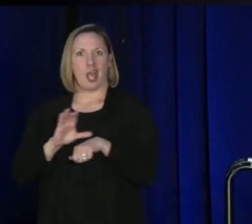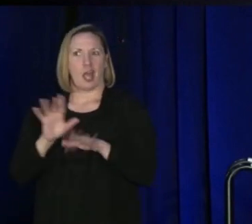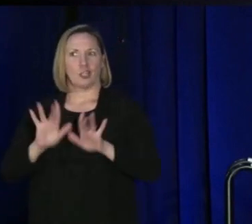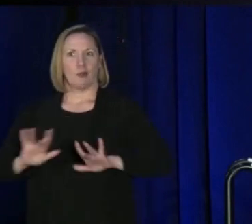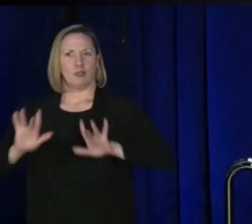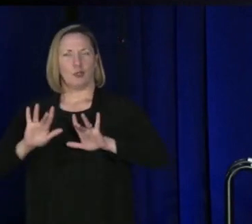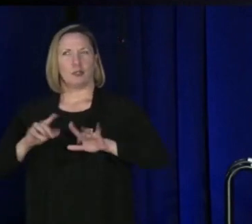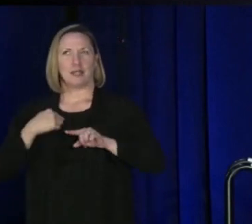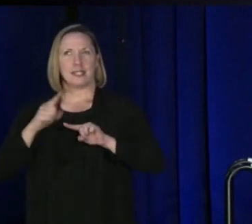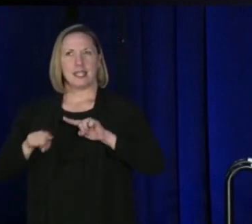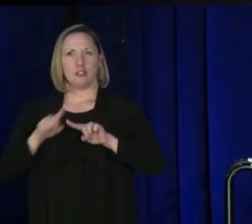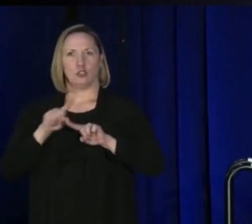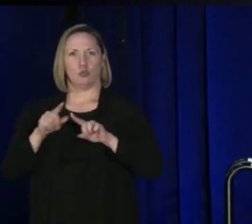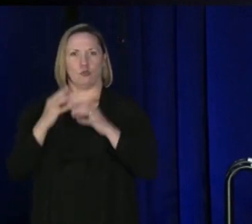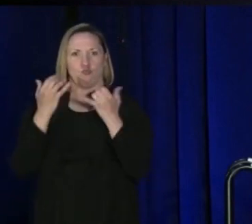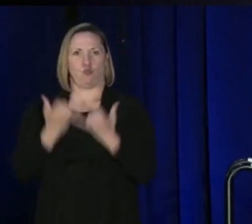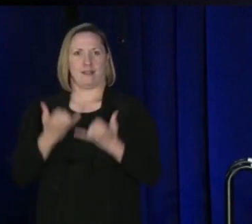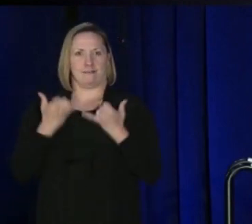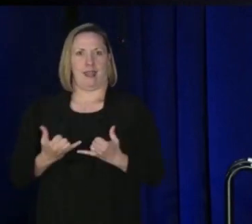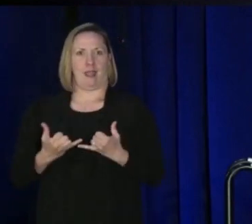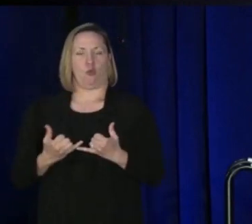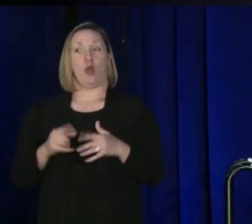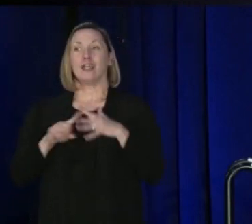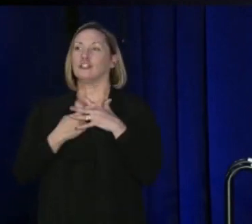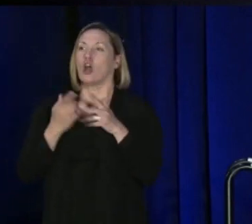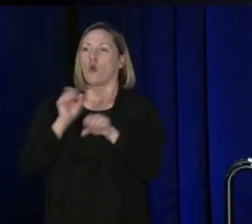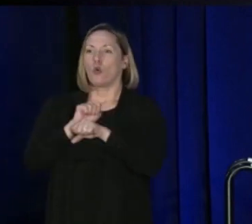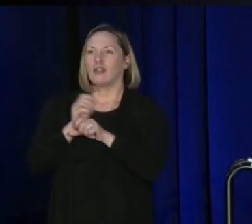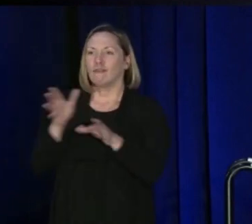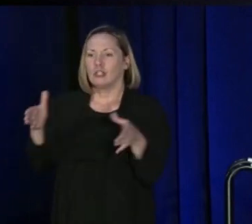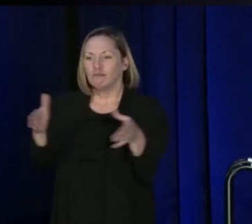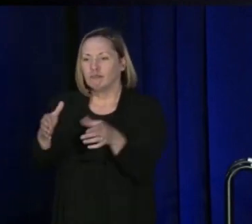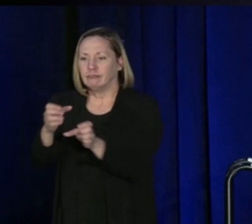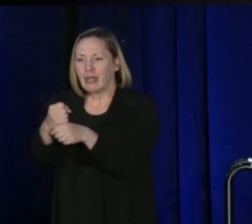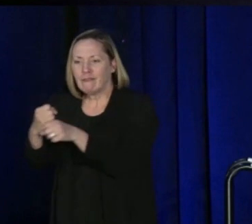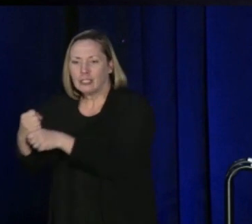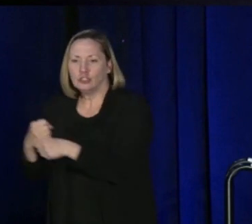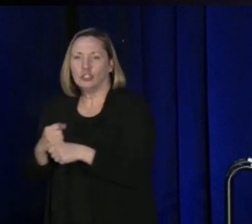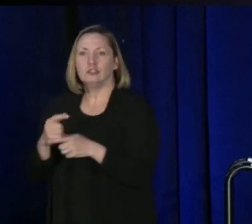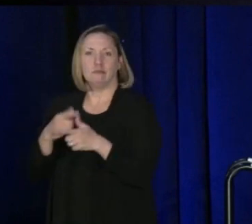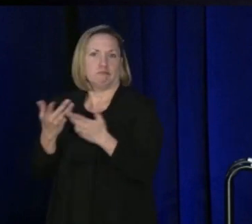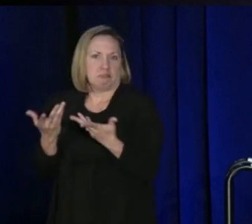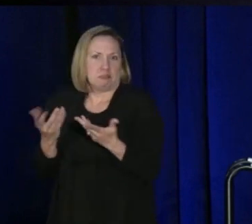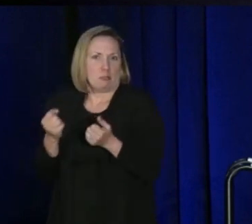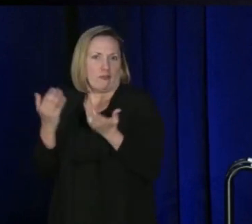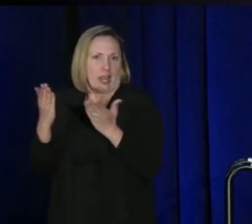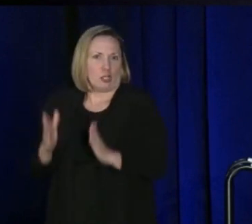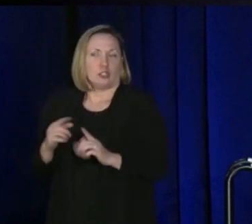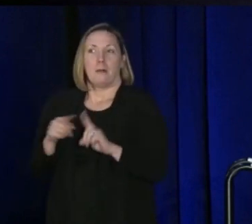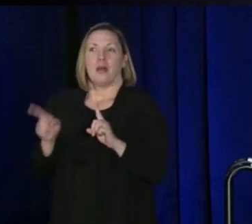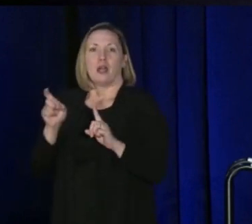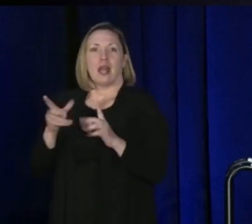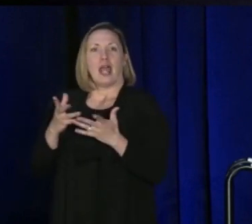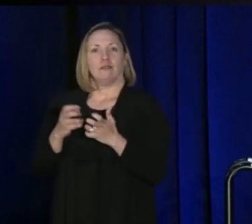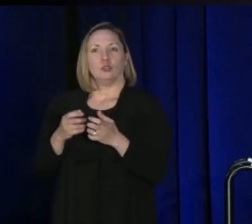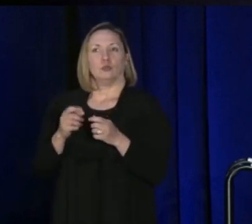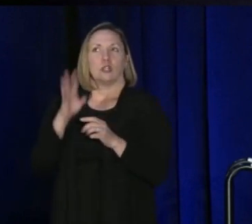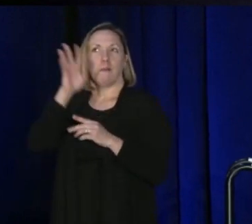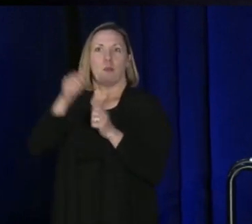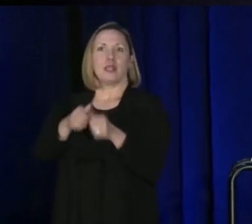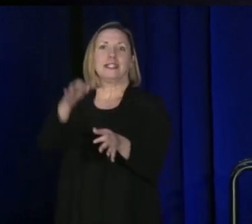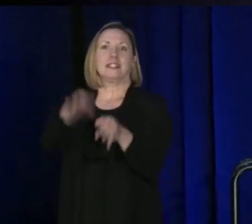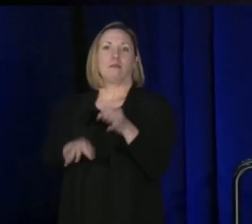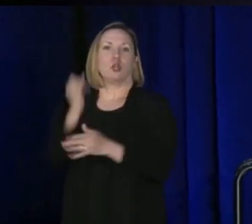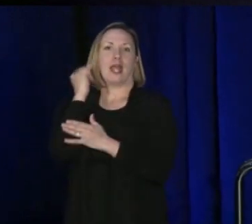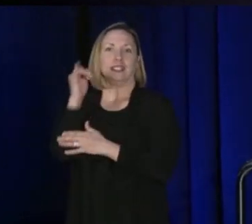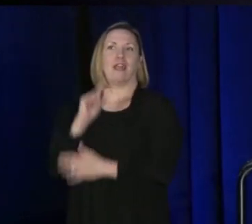to now. I could start working with all these manufacturers and providers and whatnot, but I need to come up with a simpler idea first.